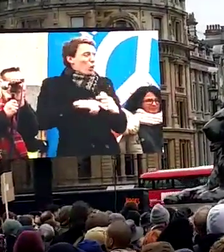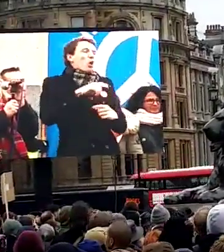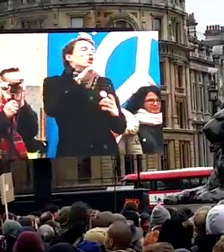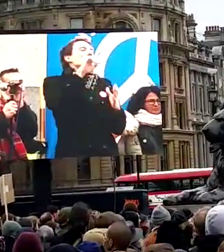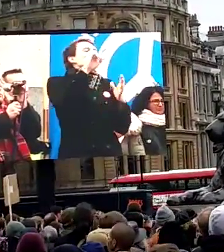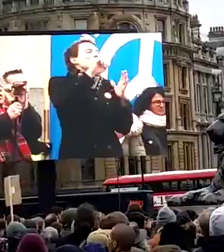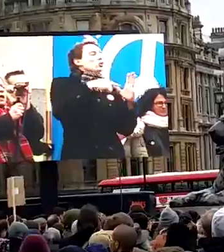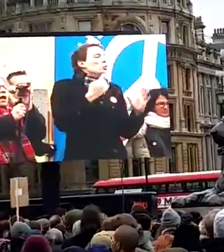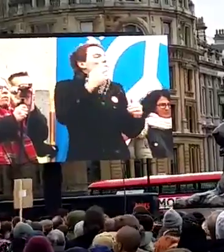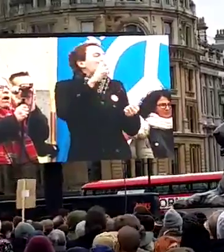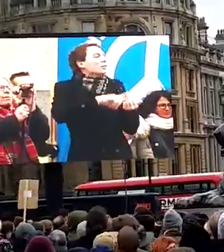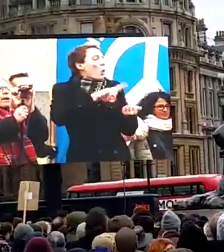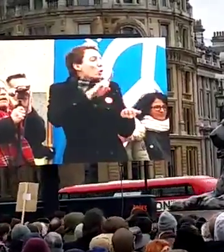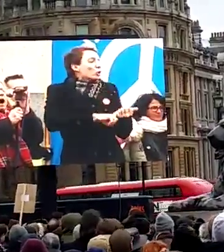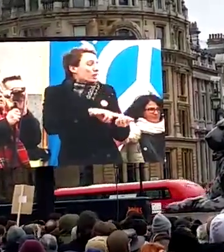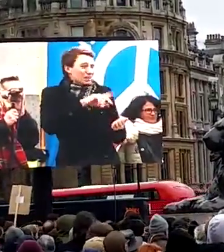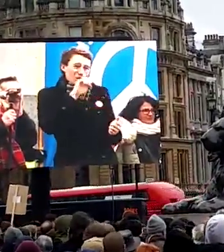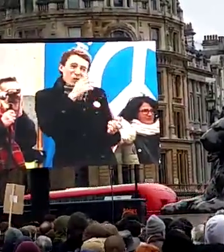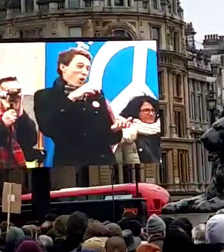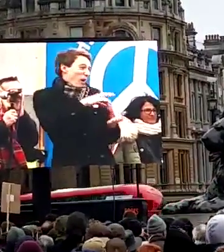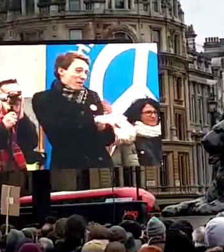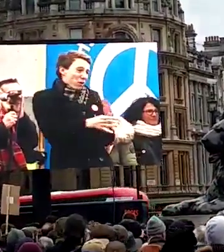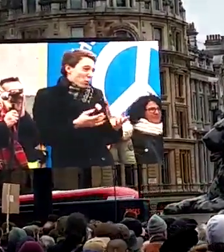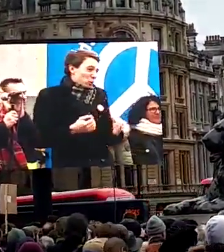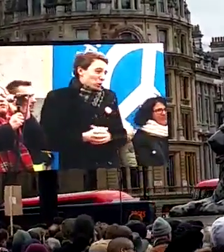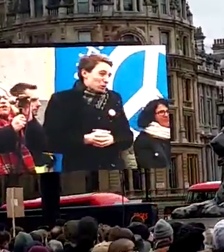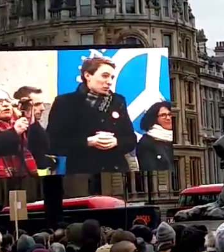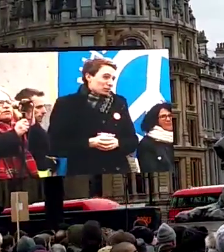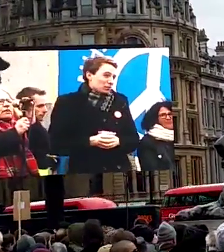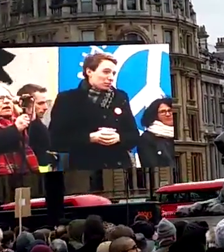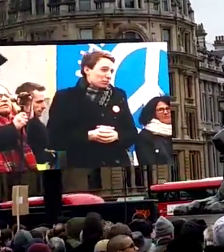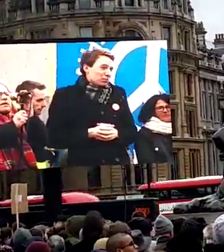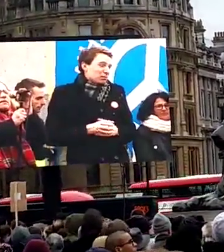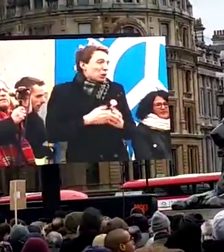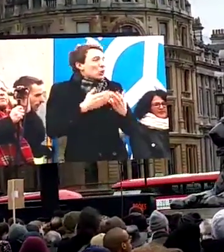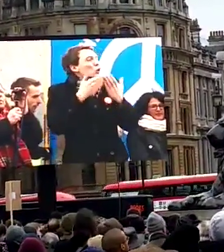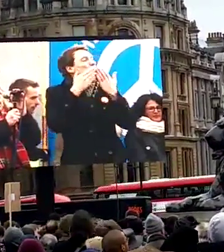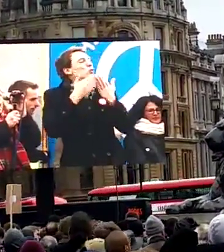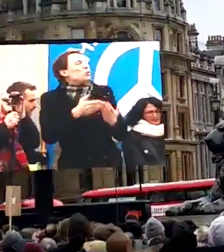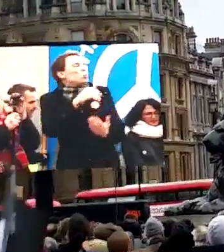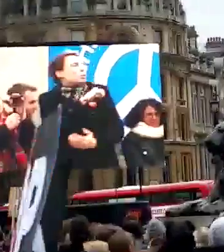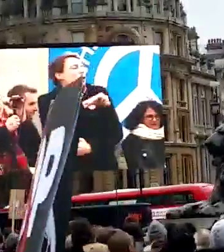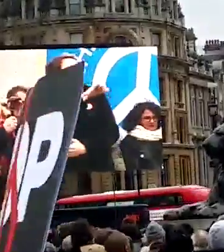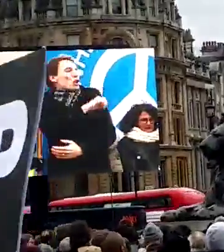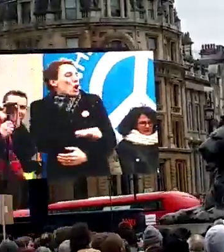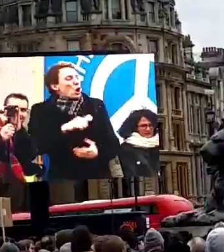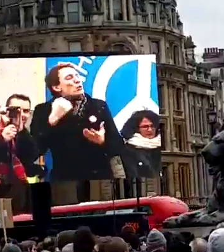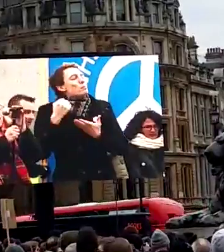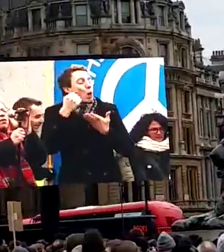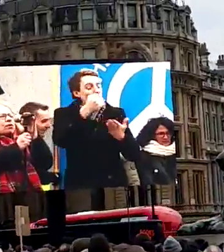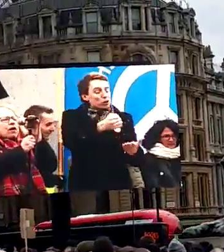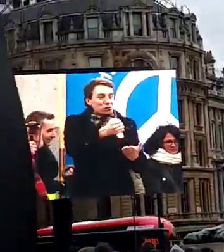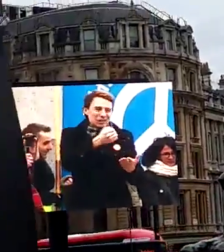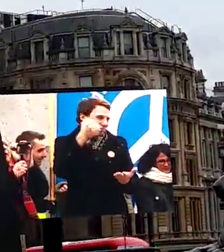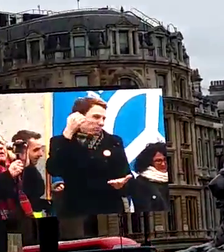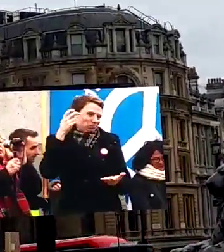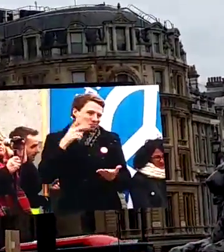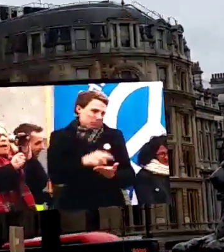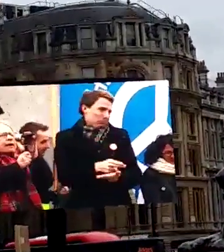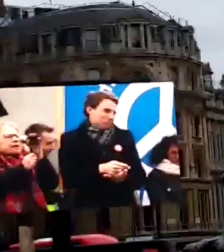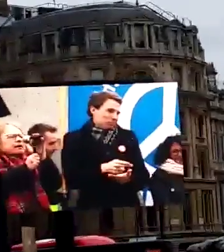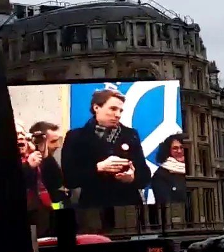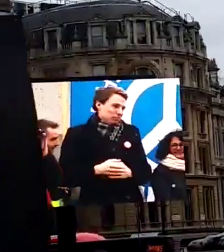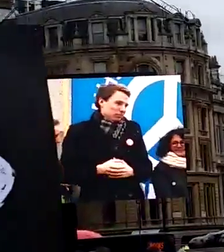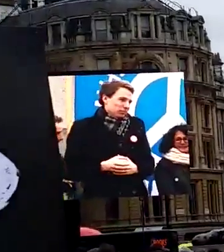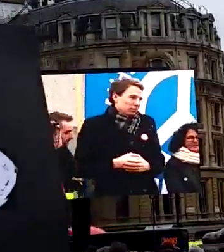junior doctors, when we're cutting the bursaries for student nurses, and where every local government